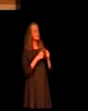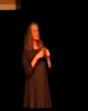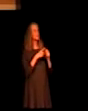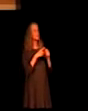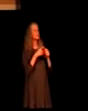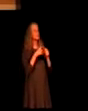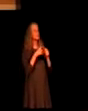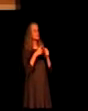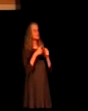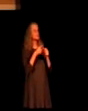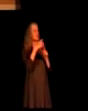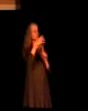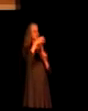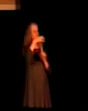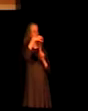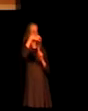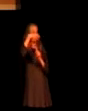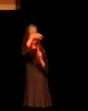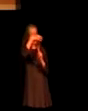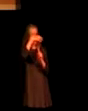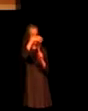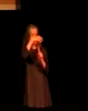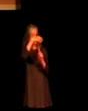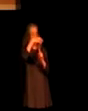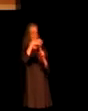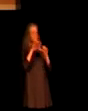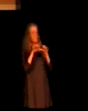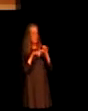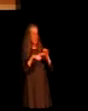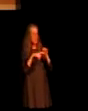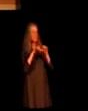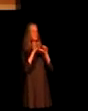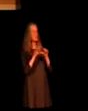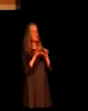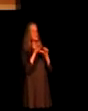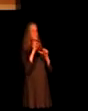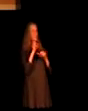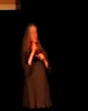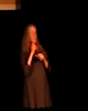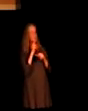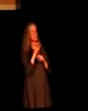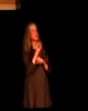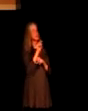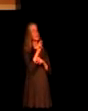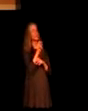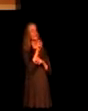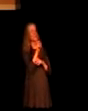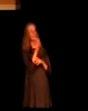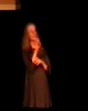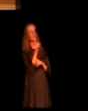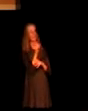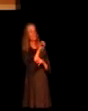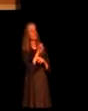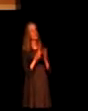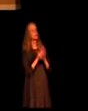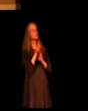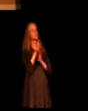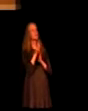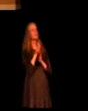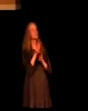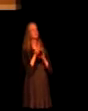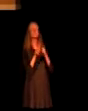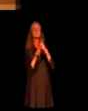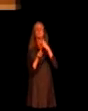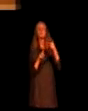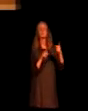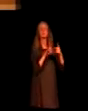satellite measure of vegetation index was being developed. So I'd mentioned this a little